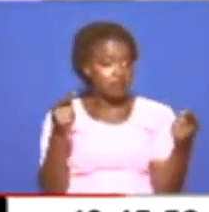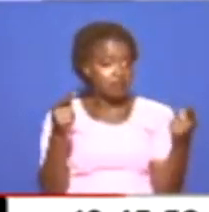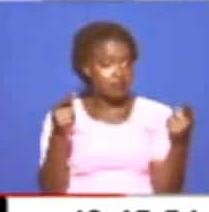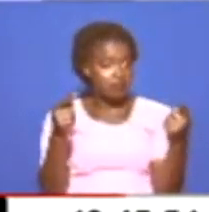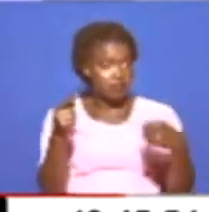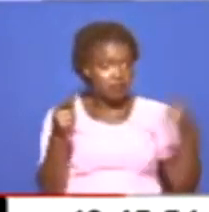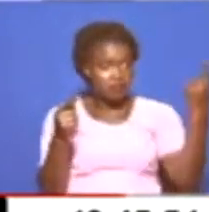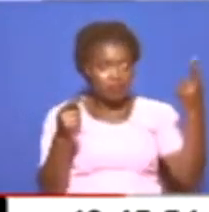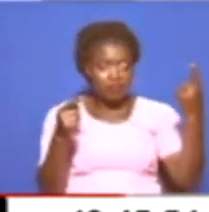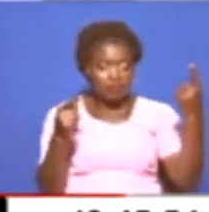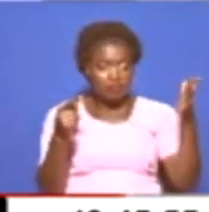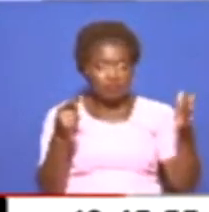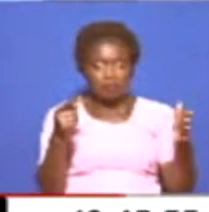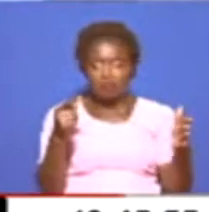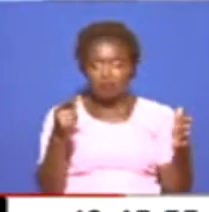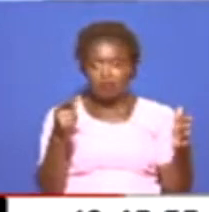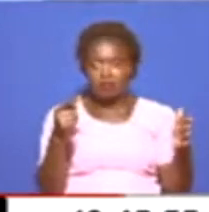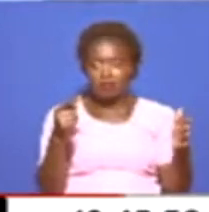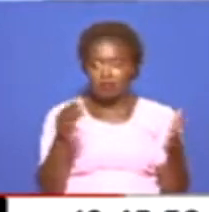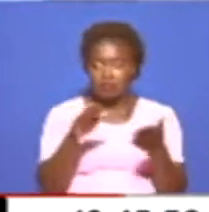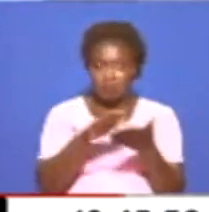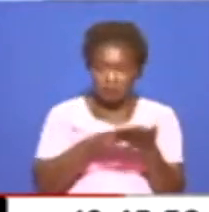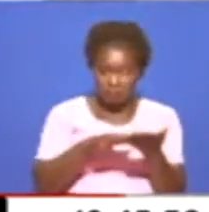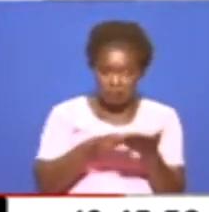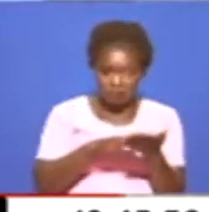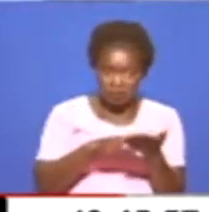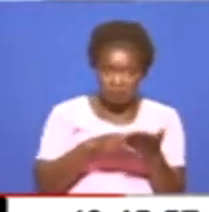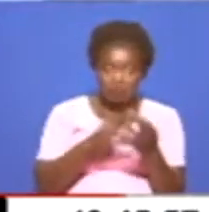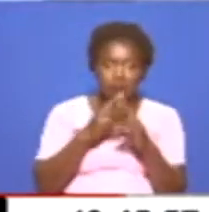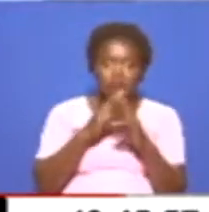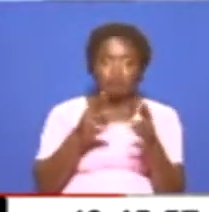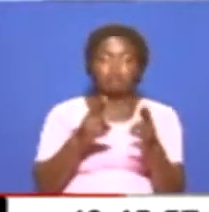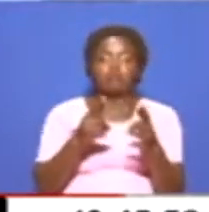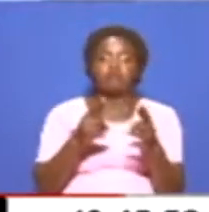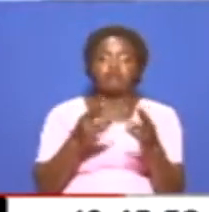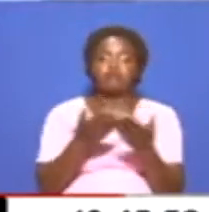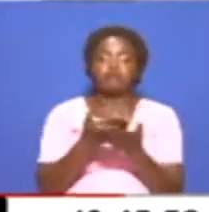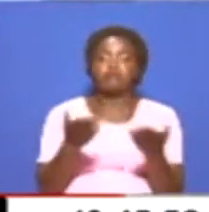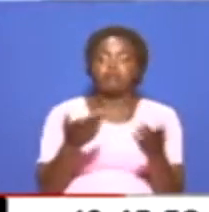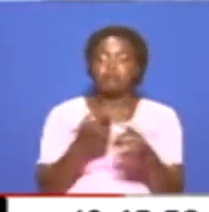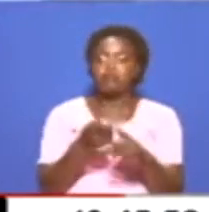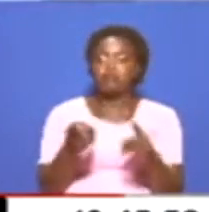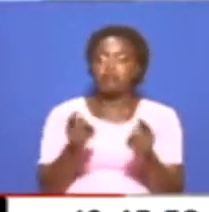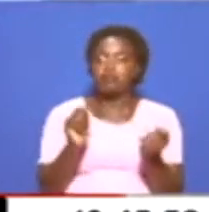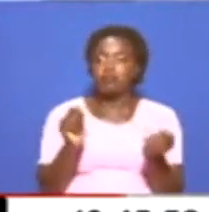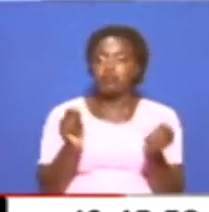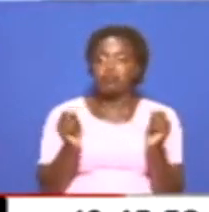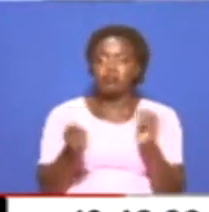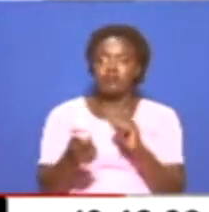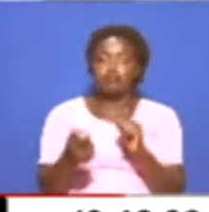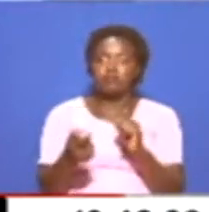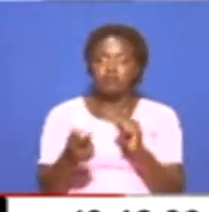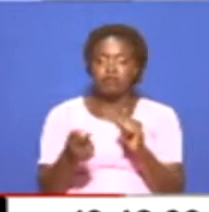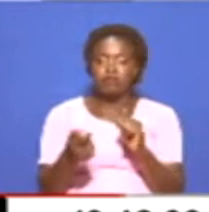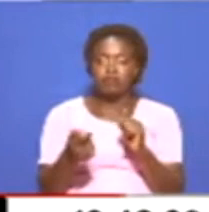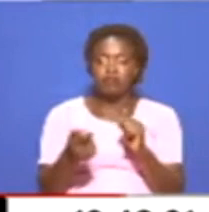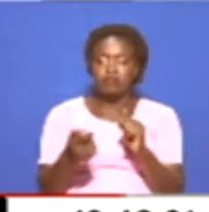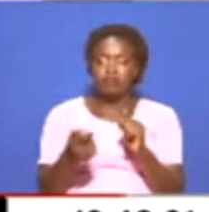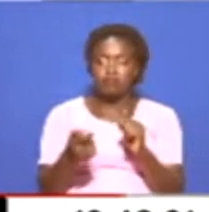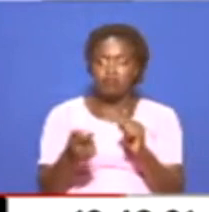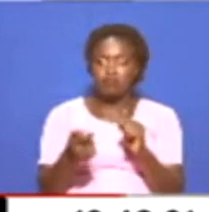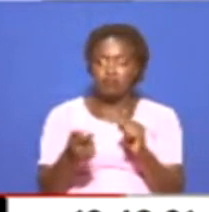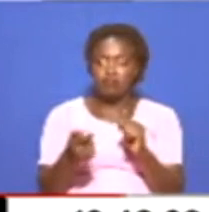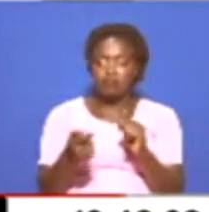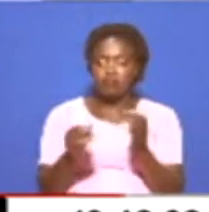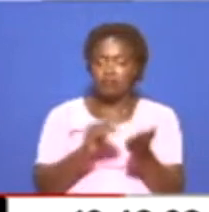elect on the basis of the results that have since come in. But you see, the amendment that is coming in is that it is